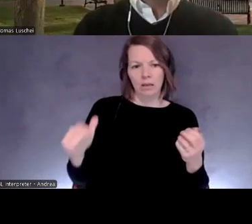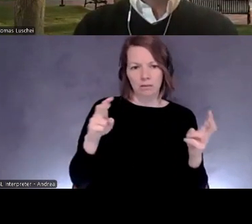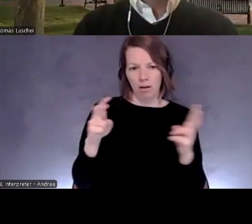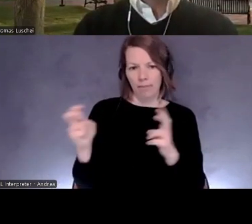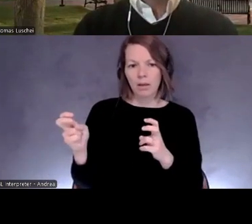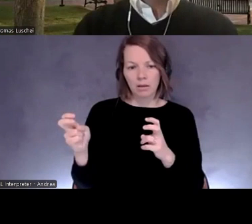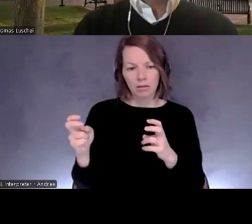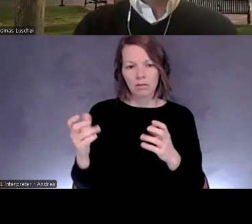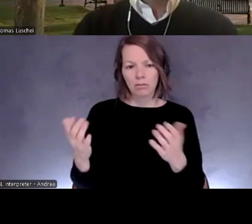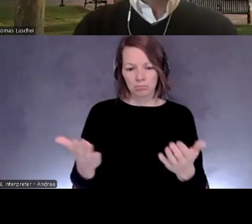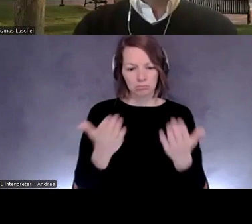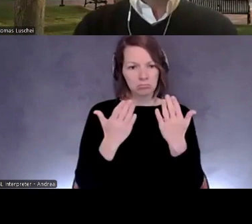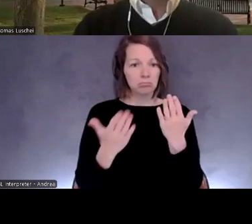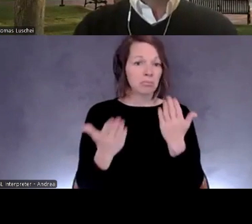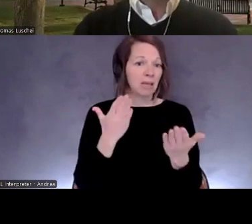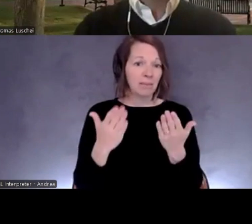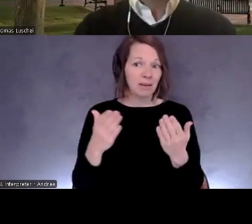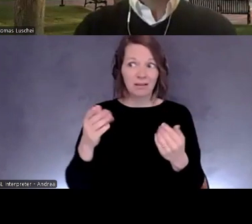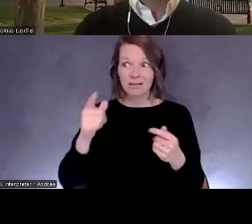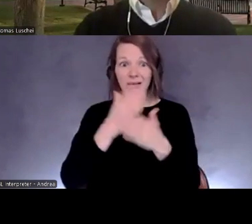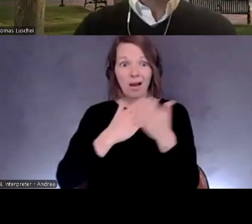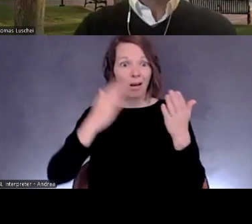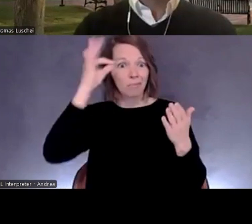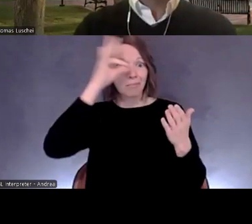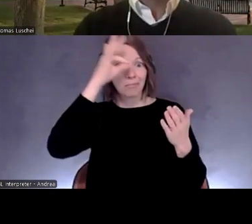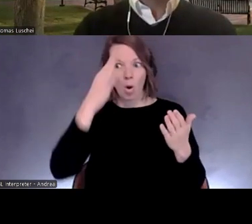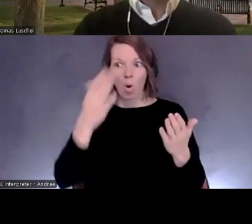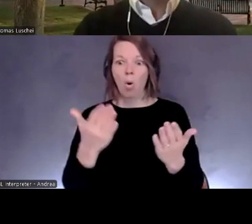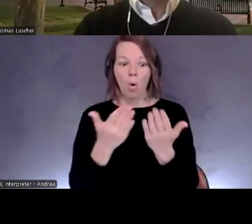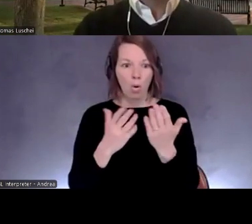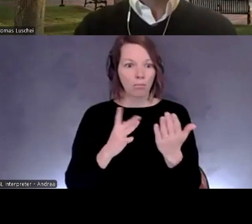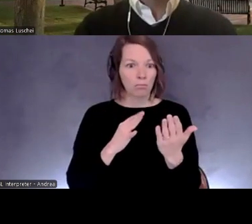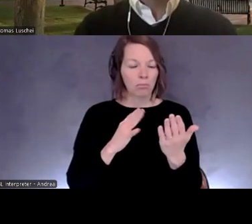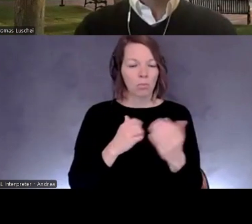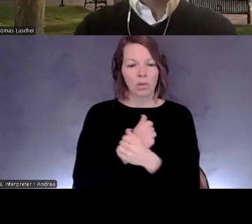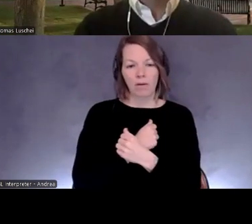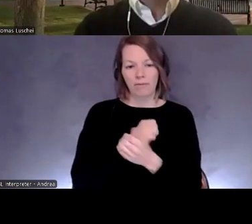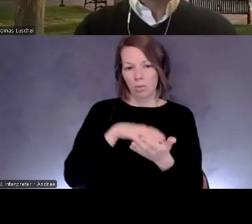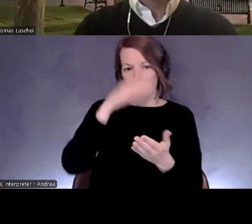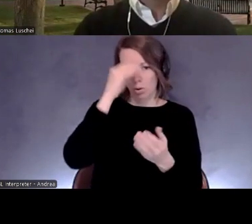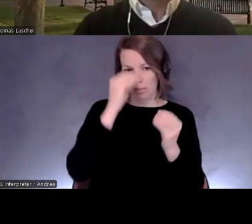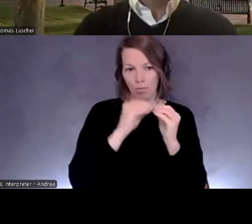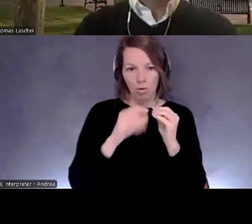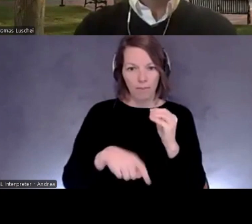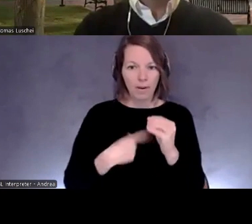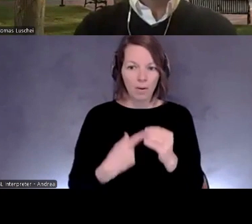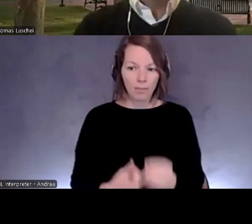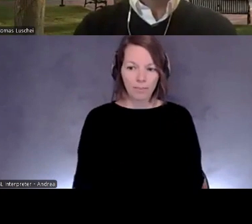that we may not be even aware of, and we will love to learn more about.